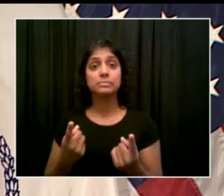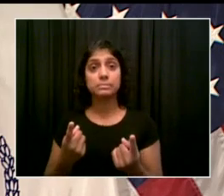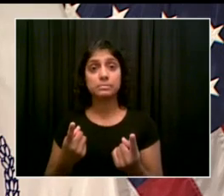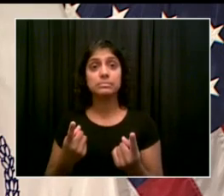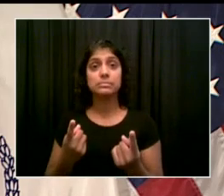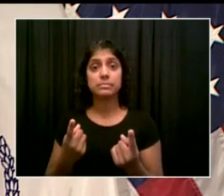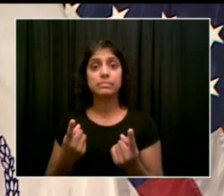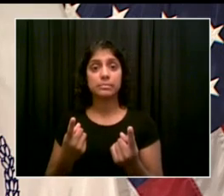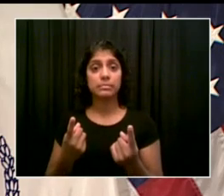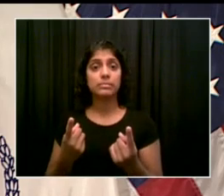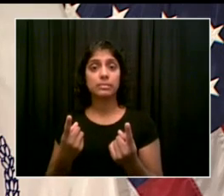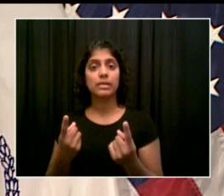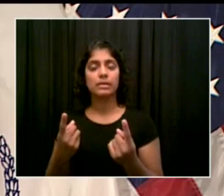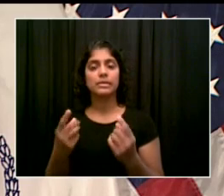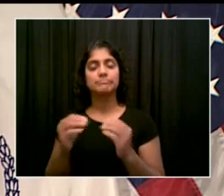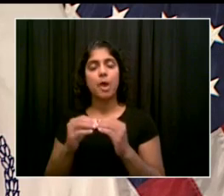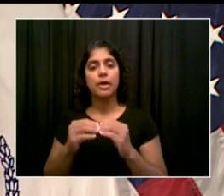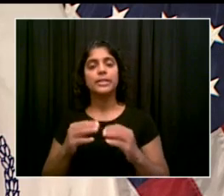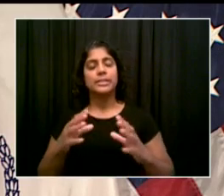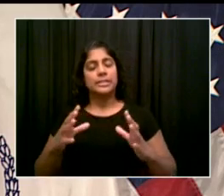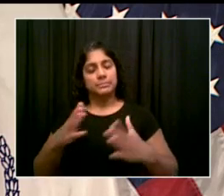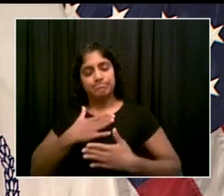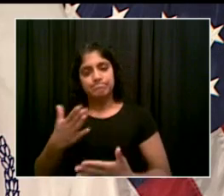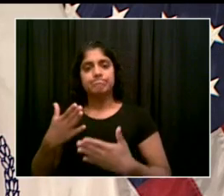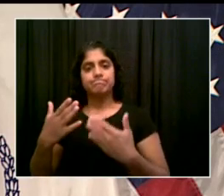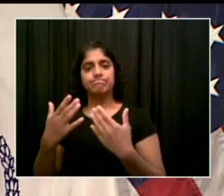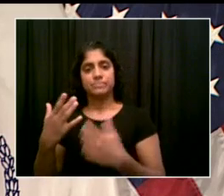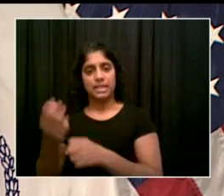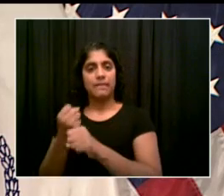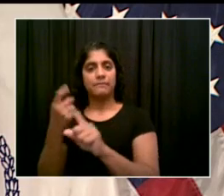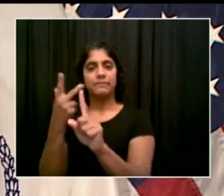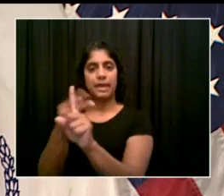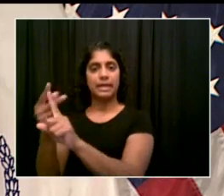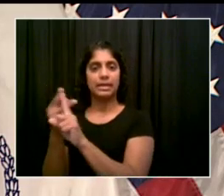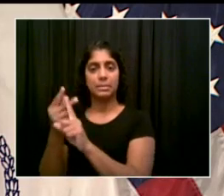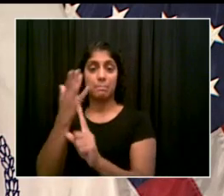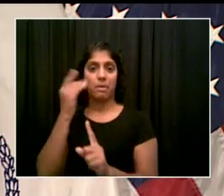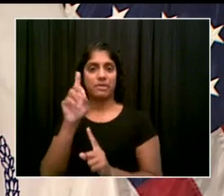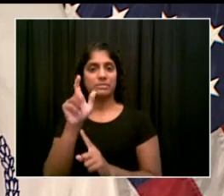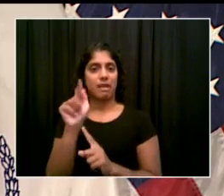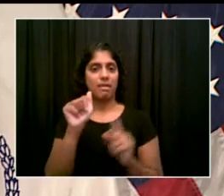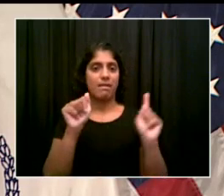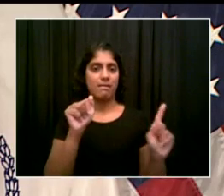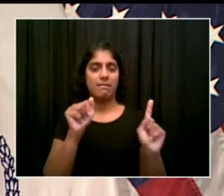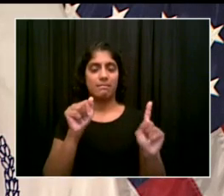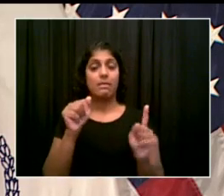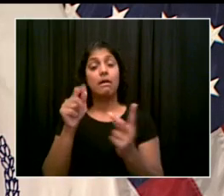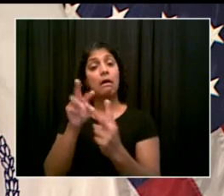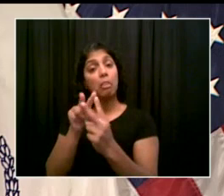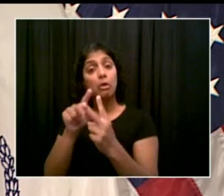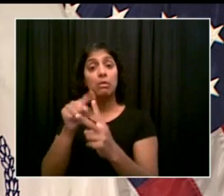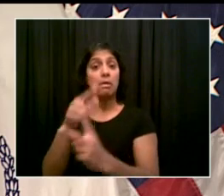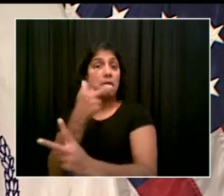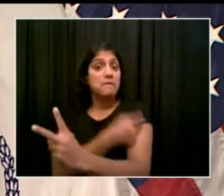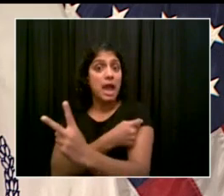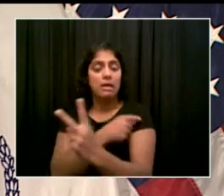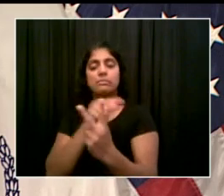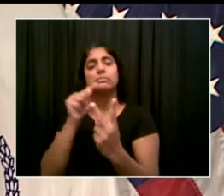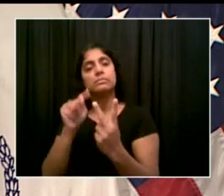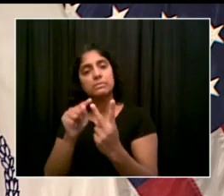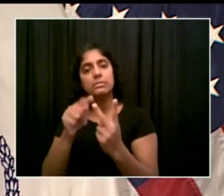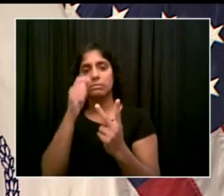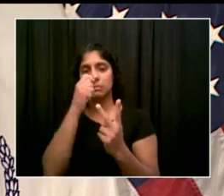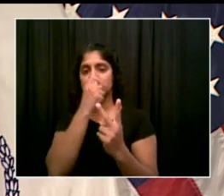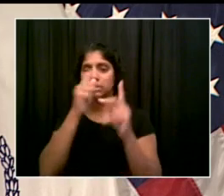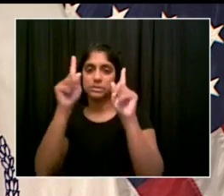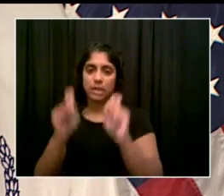focuses on the workers who need it the most. I do think it'll create momentum. I think you're going to see other public and private